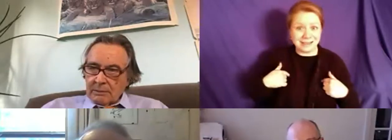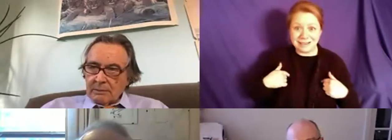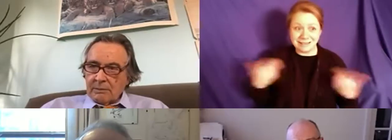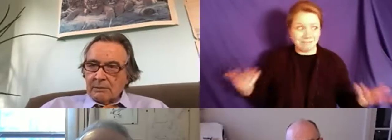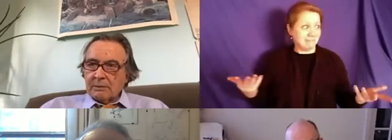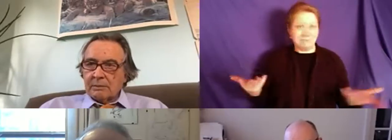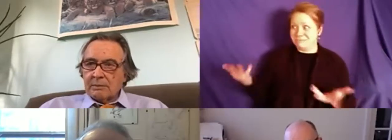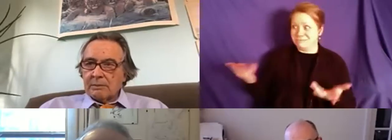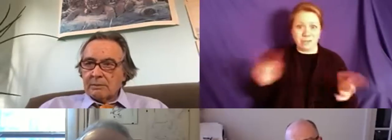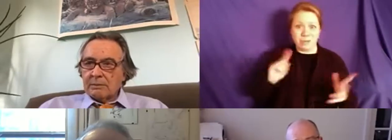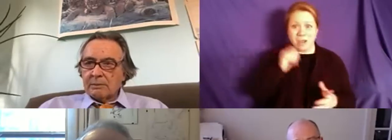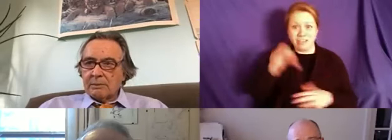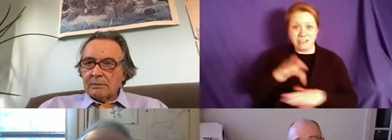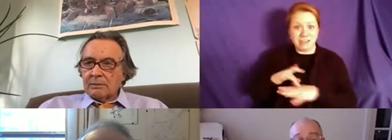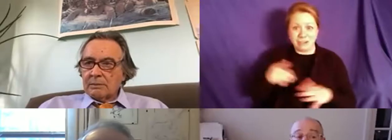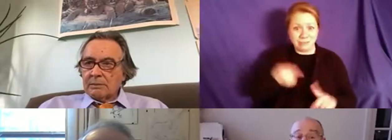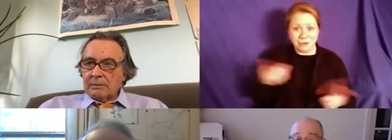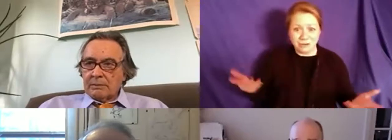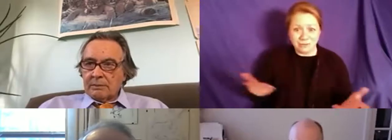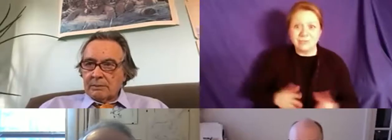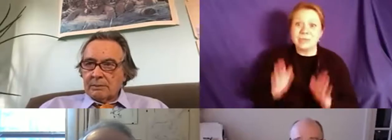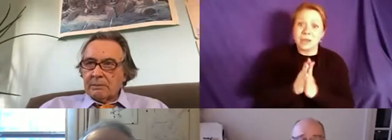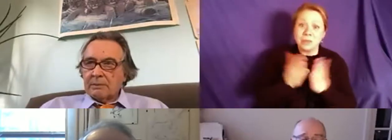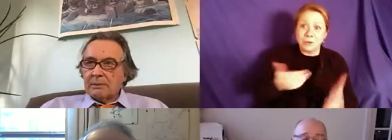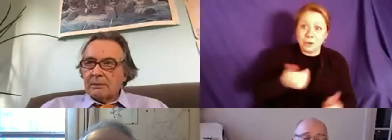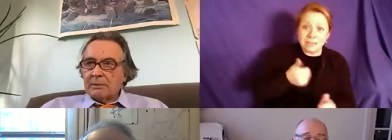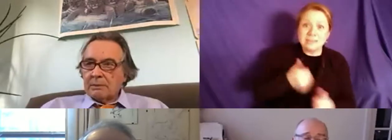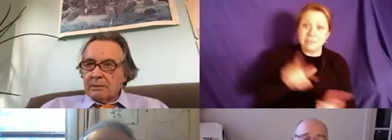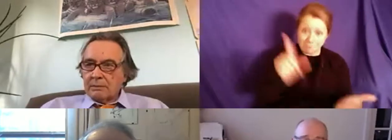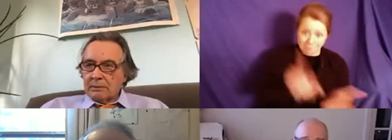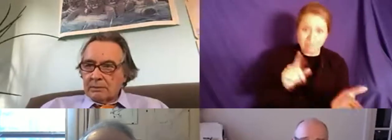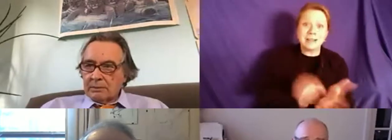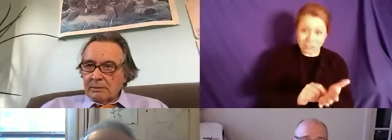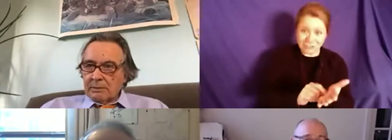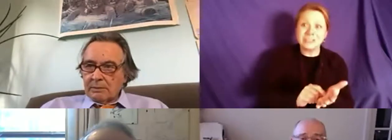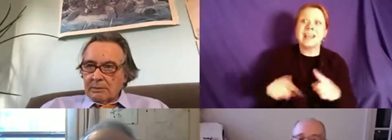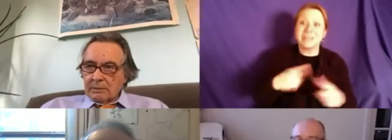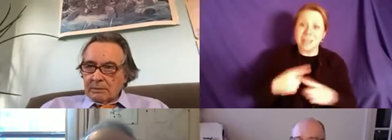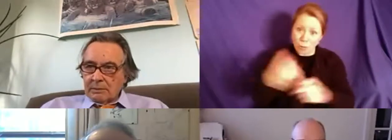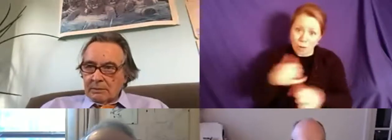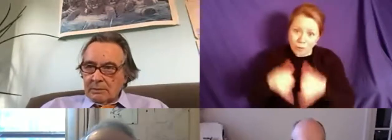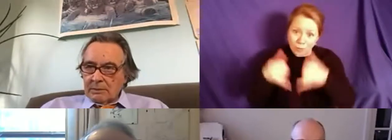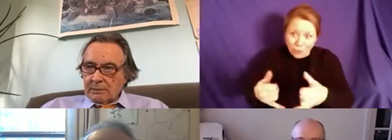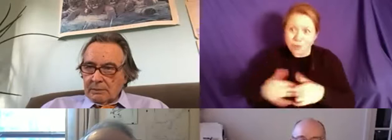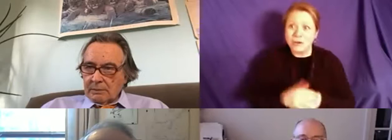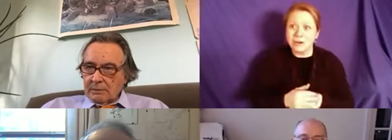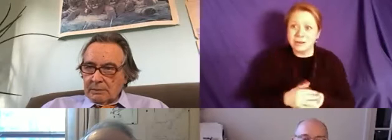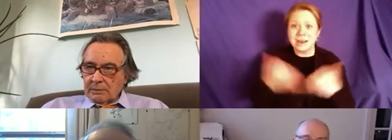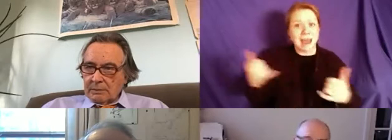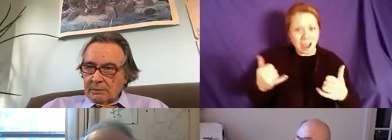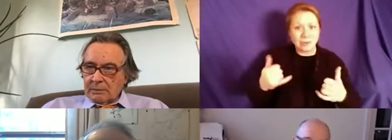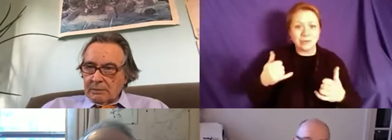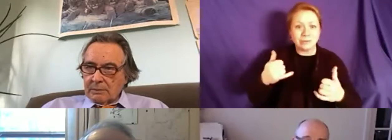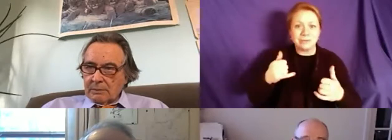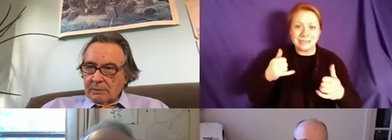reference points in the world. And the book was published. It won a Lambda Literary Award. It's now in curriculum and queer